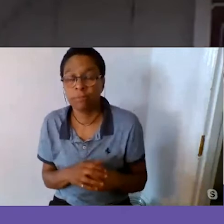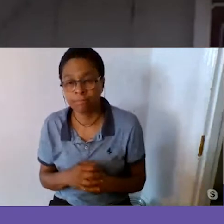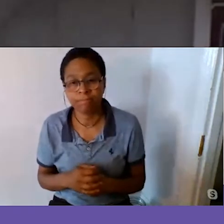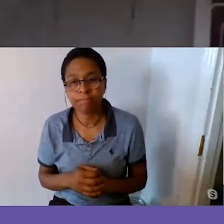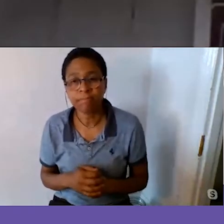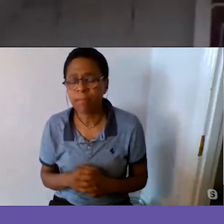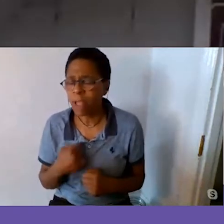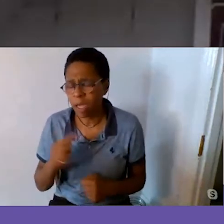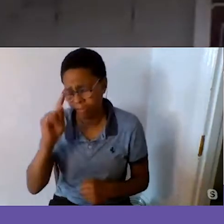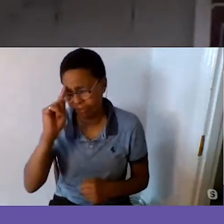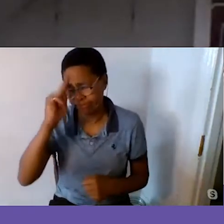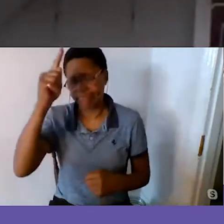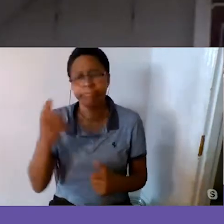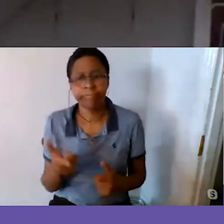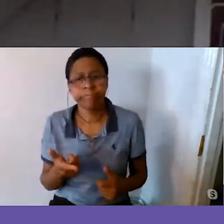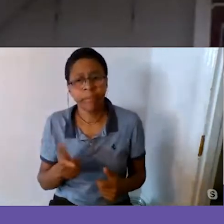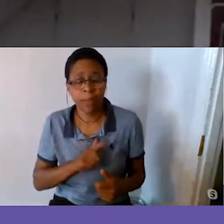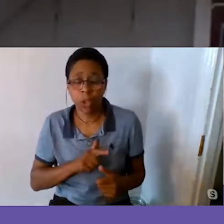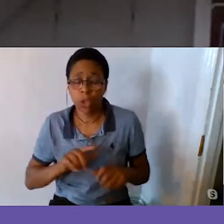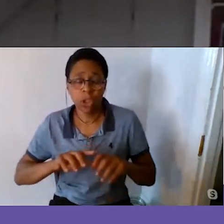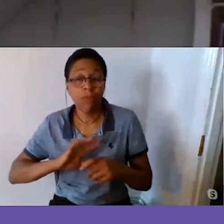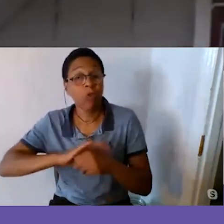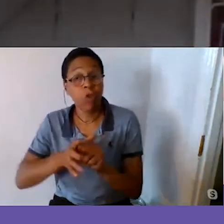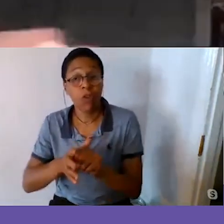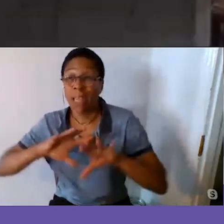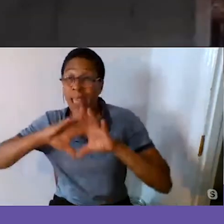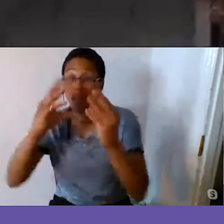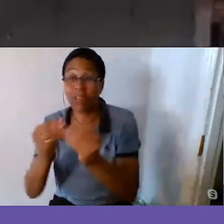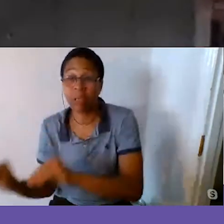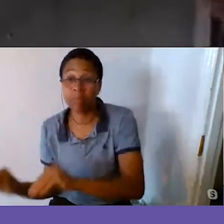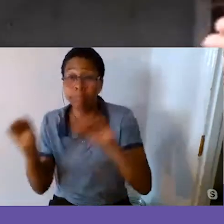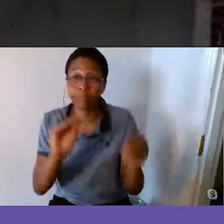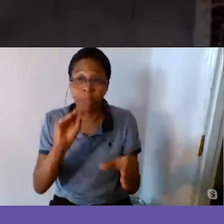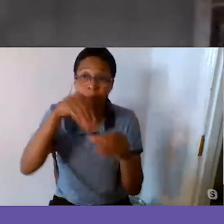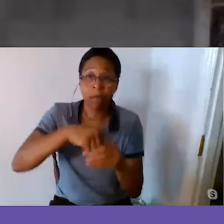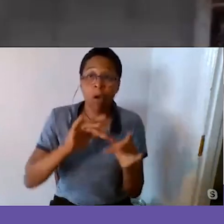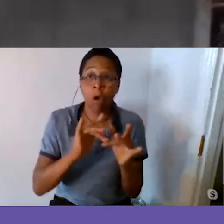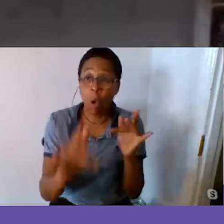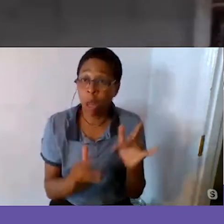obviously everything moved online with COVID, including all of the screenings that I had planned.